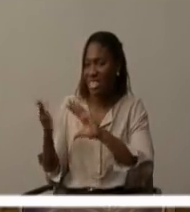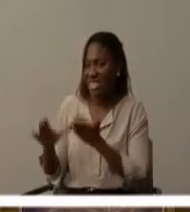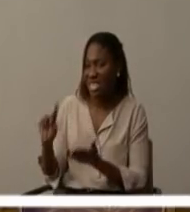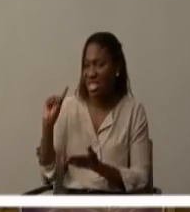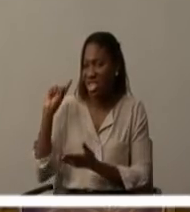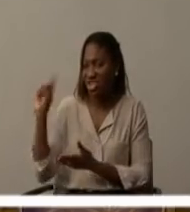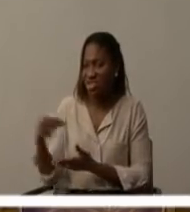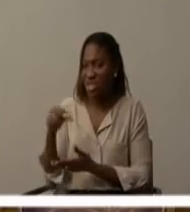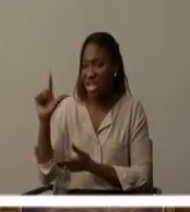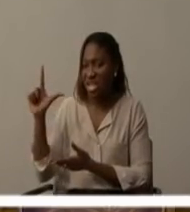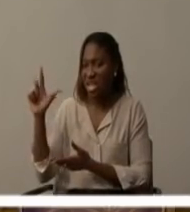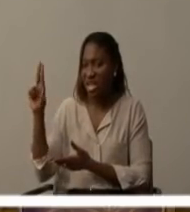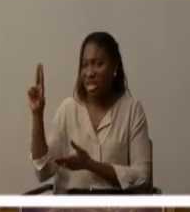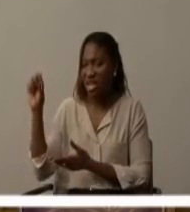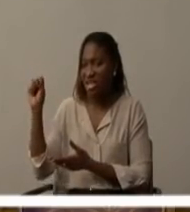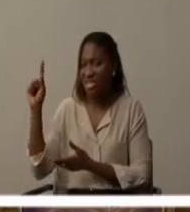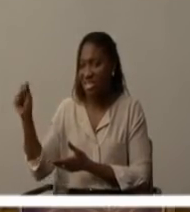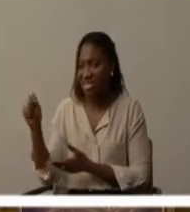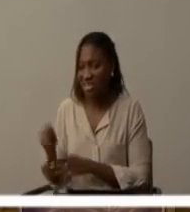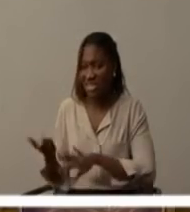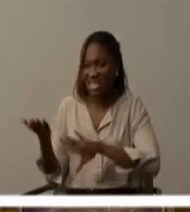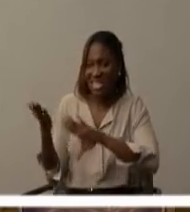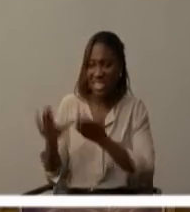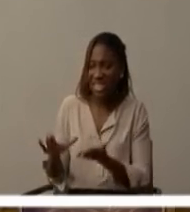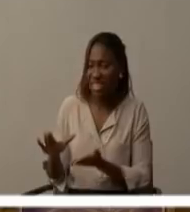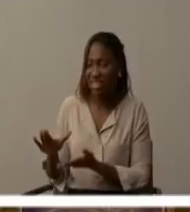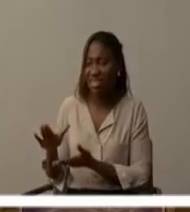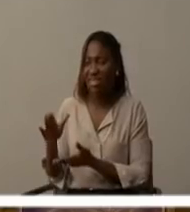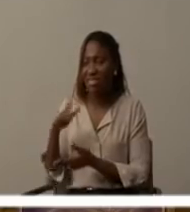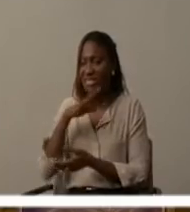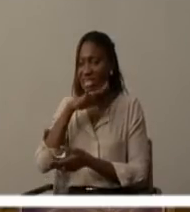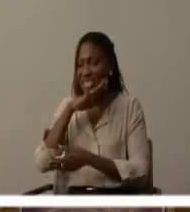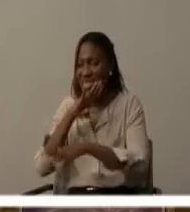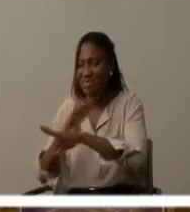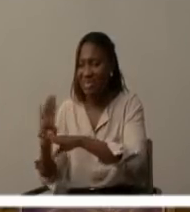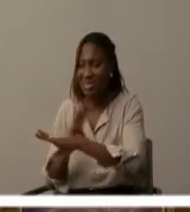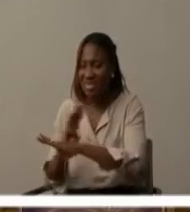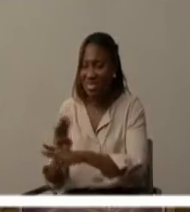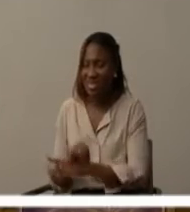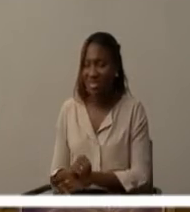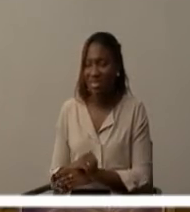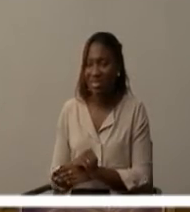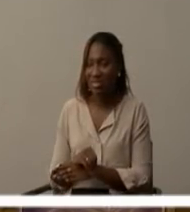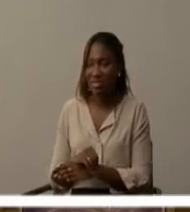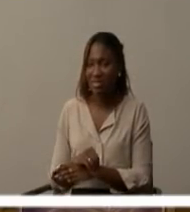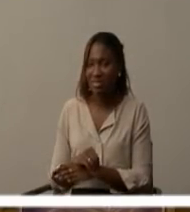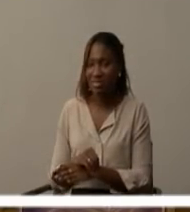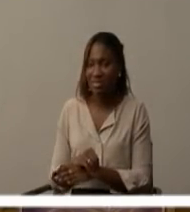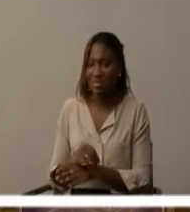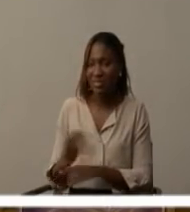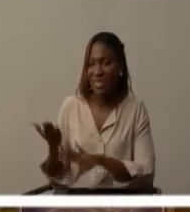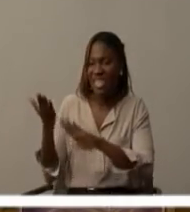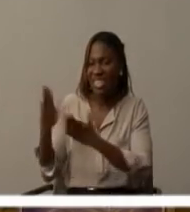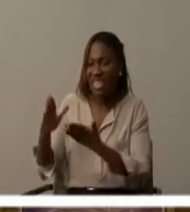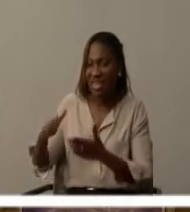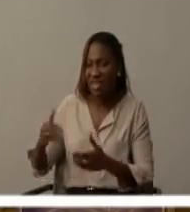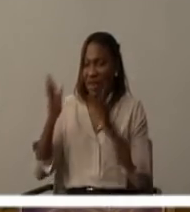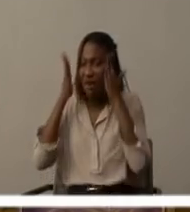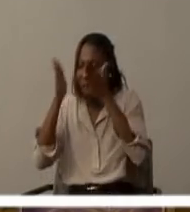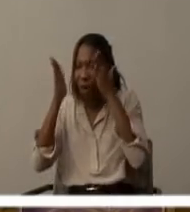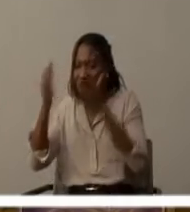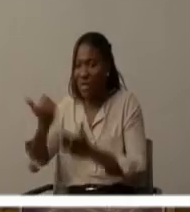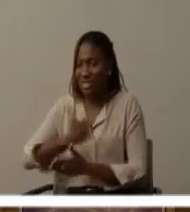greed, of corruption, and the death of living to please ourselves and not having him as our